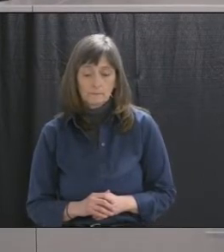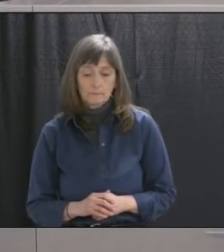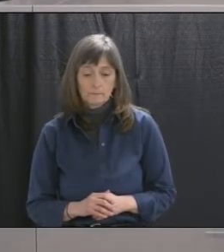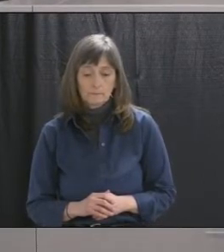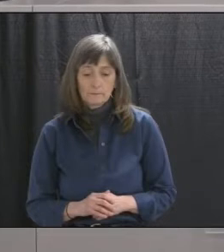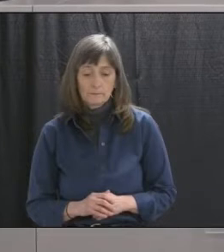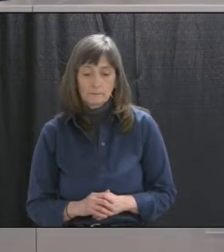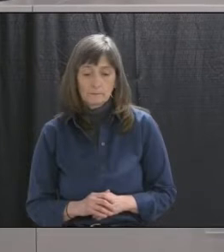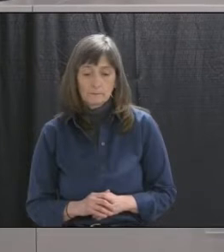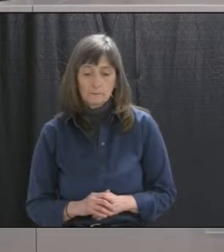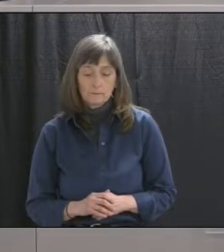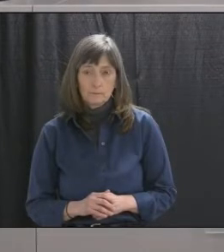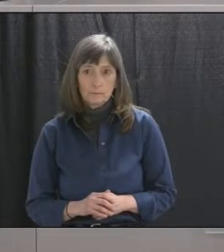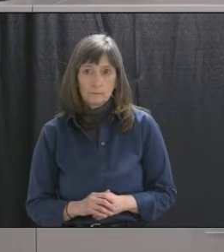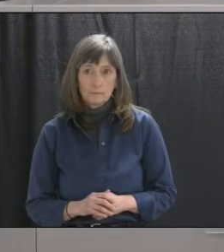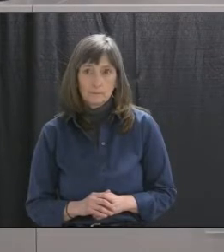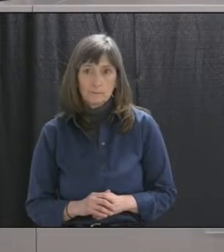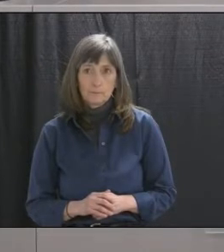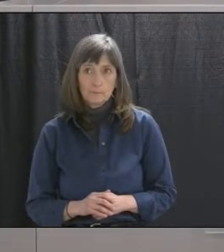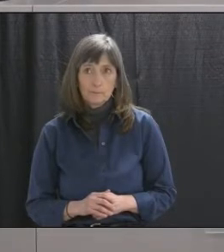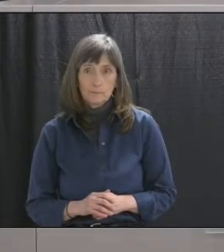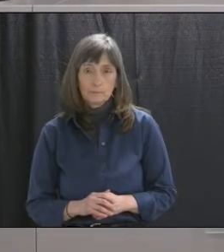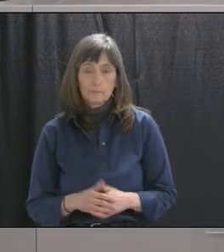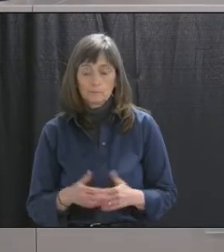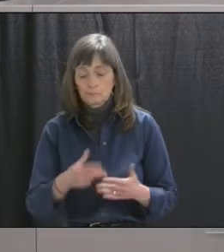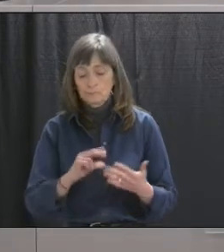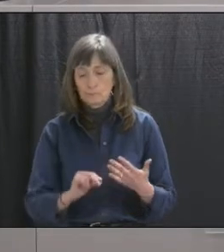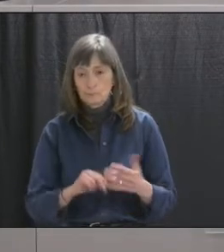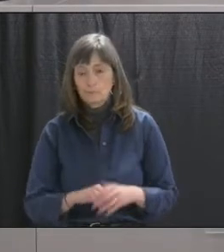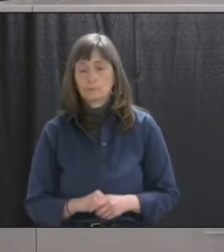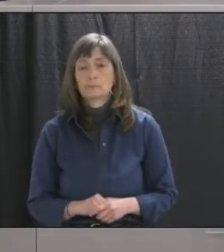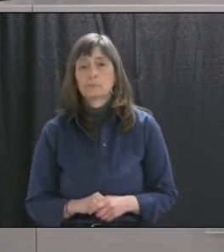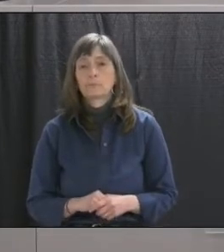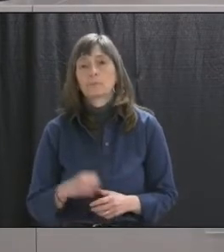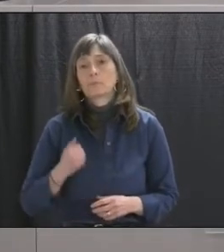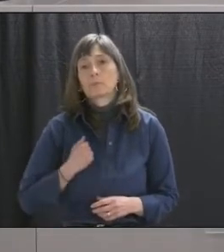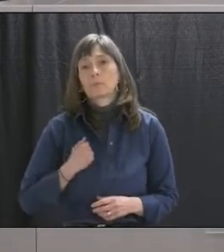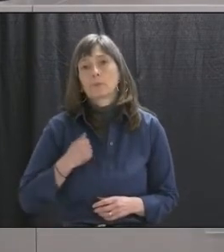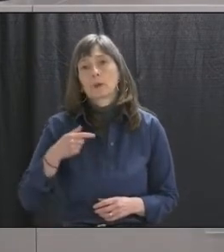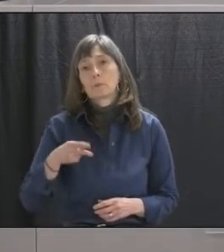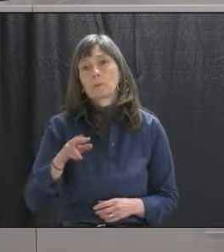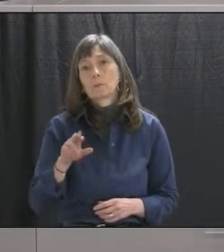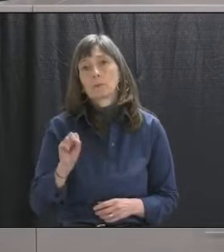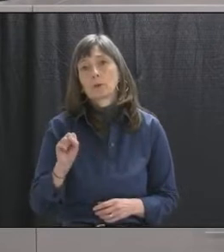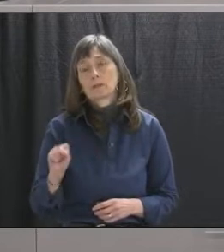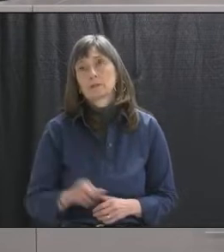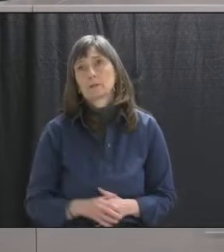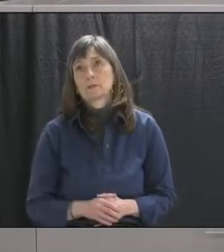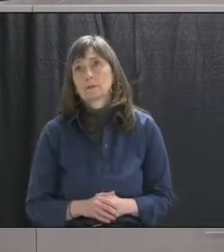She has not queued up for her question. Let's move on to Holly McKenzie Suter of the Canadian Press. Please go ahead.